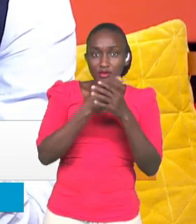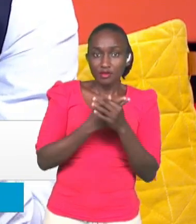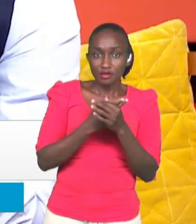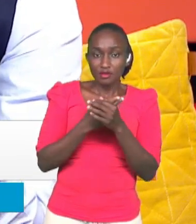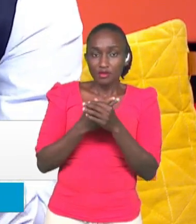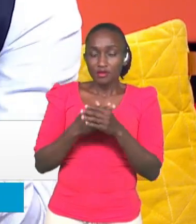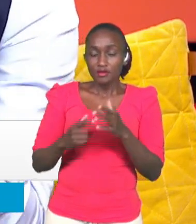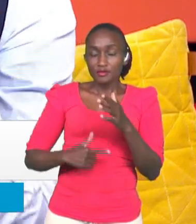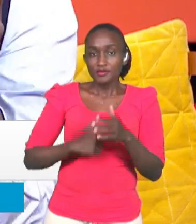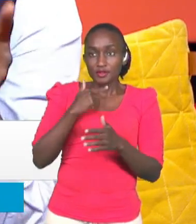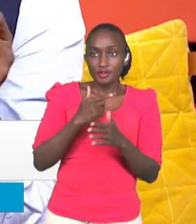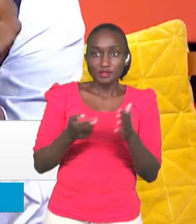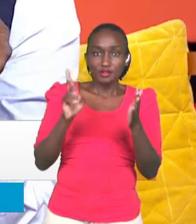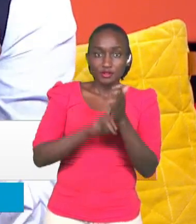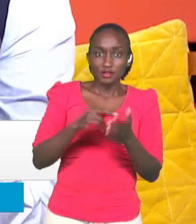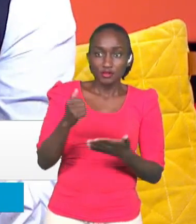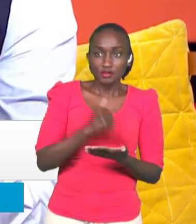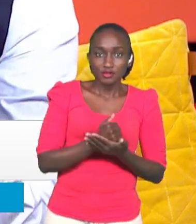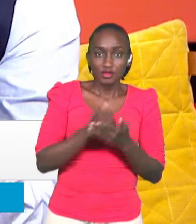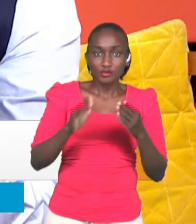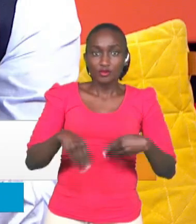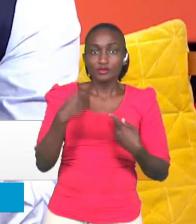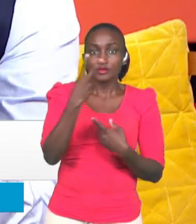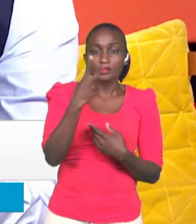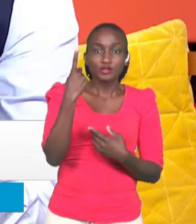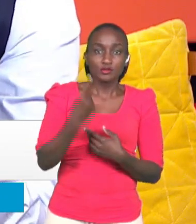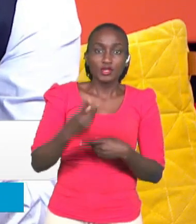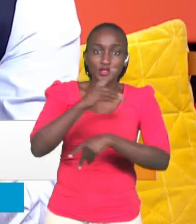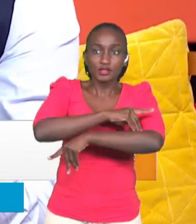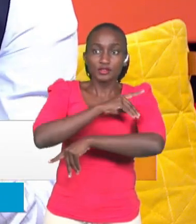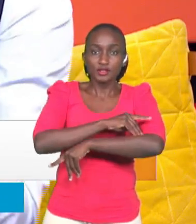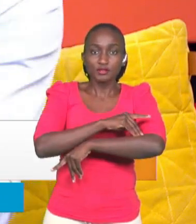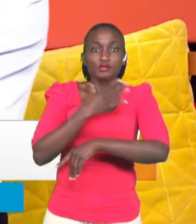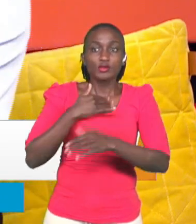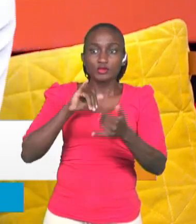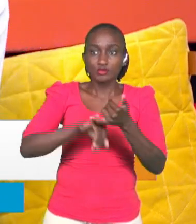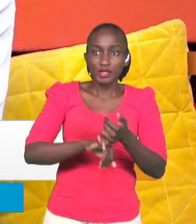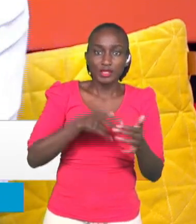office to place a 21 days written notice intention to marry and, of course, pay